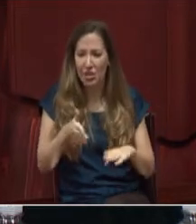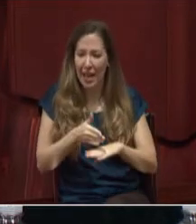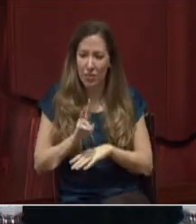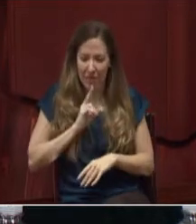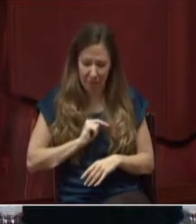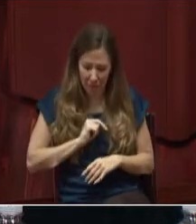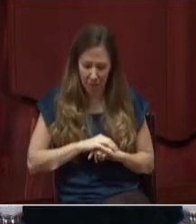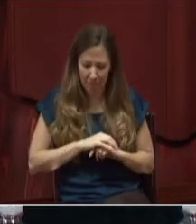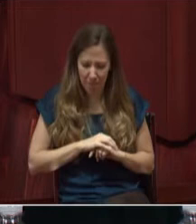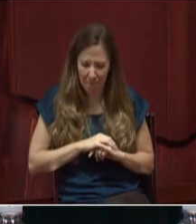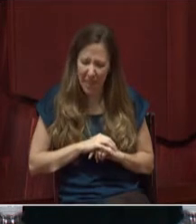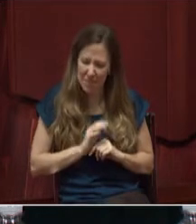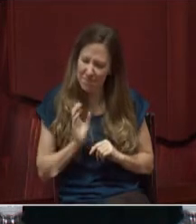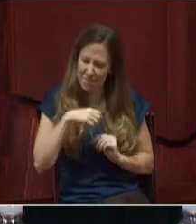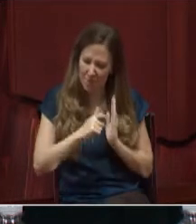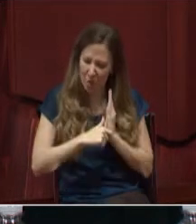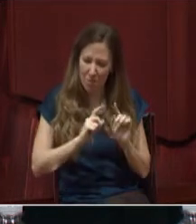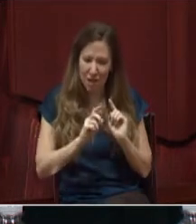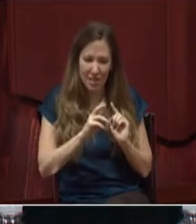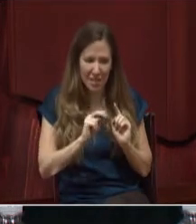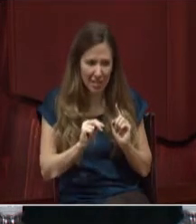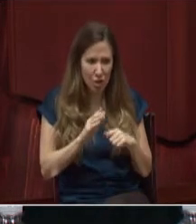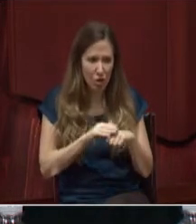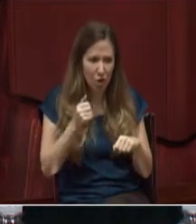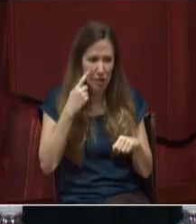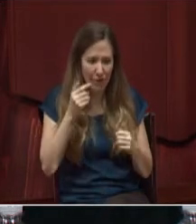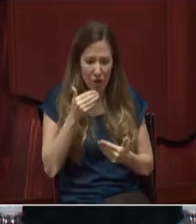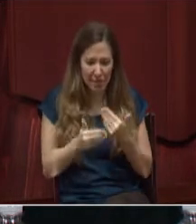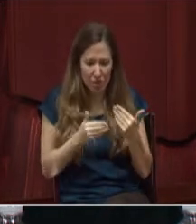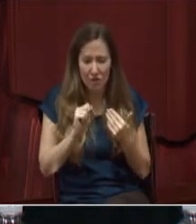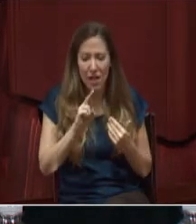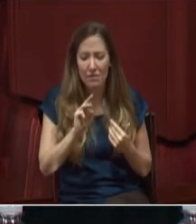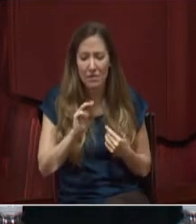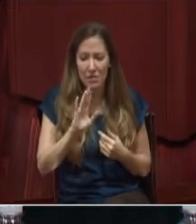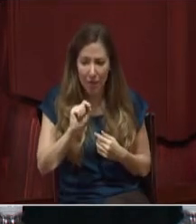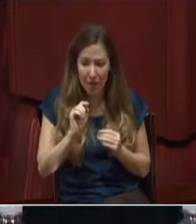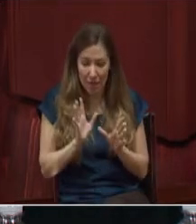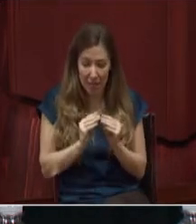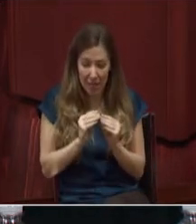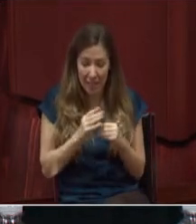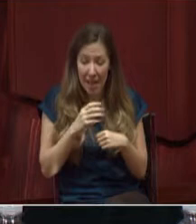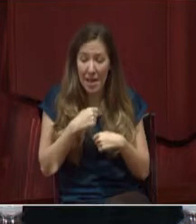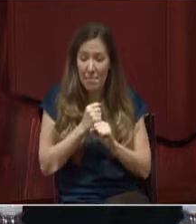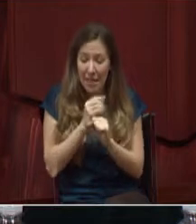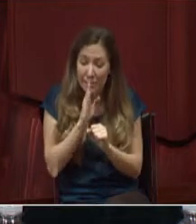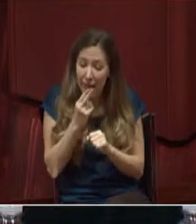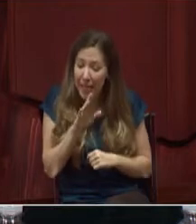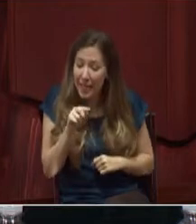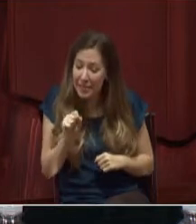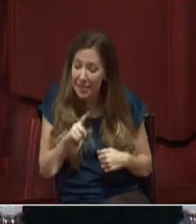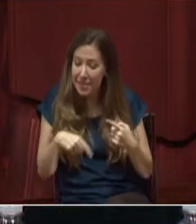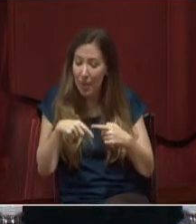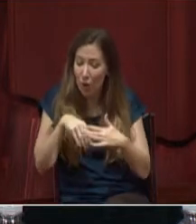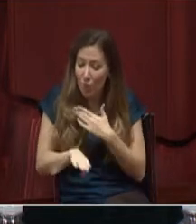series of summit meetings and makes direct hints about opening to Asia, but nobody picked it up, and he